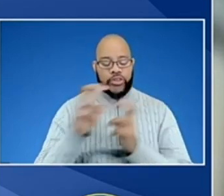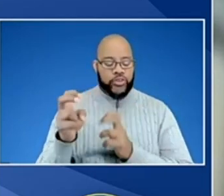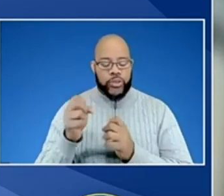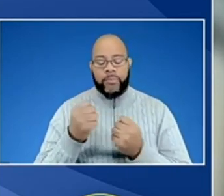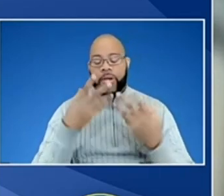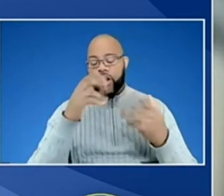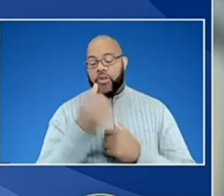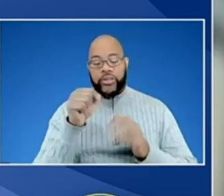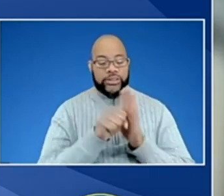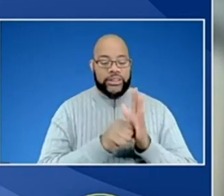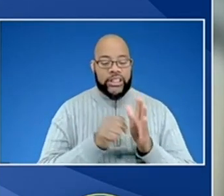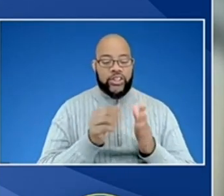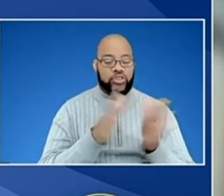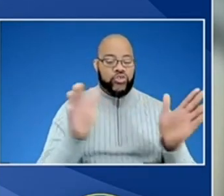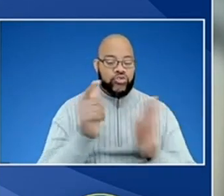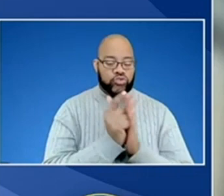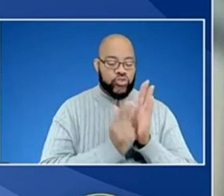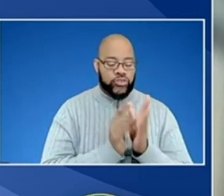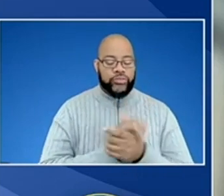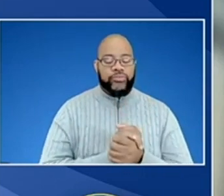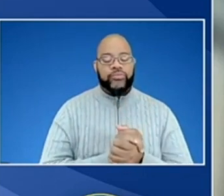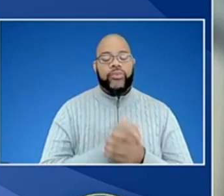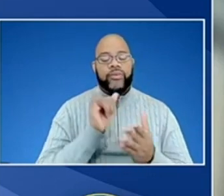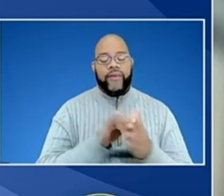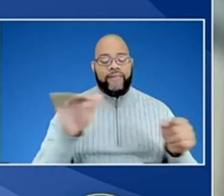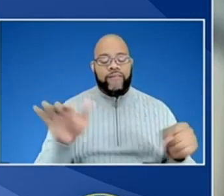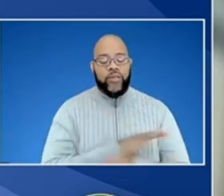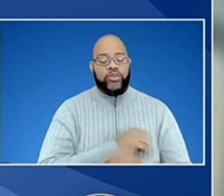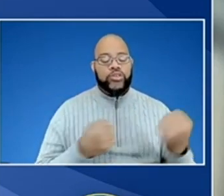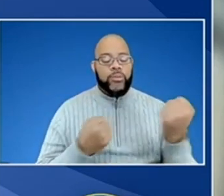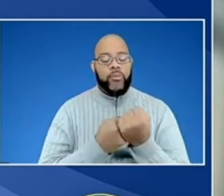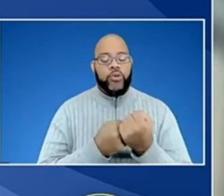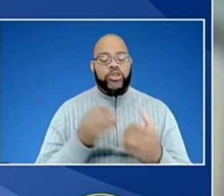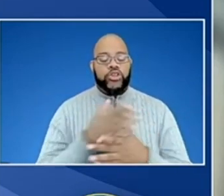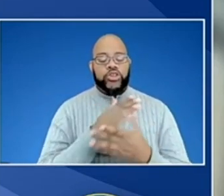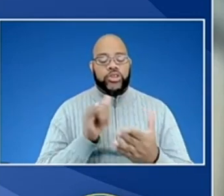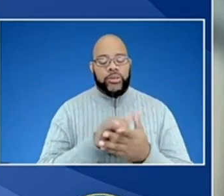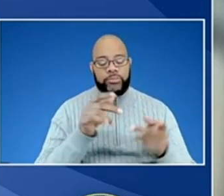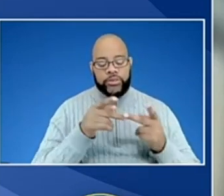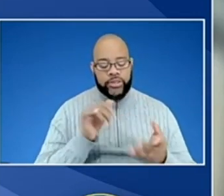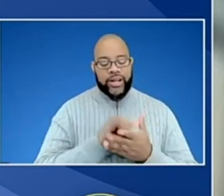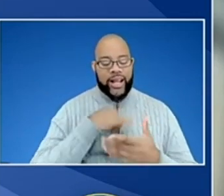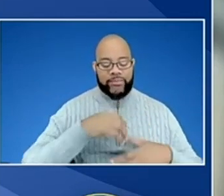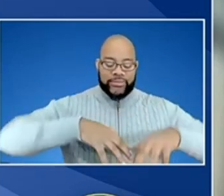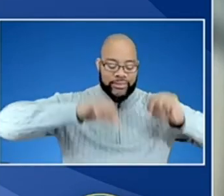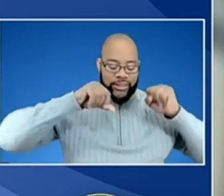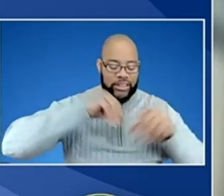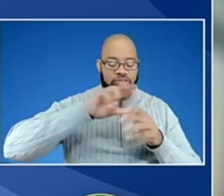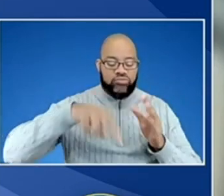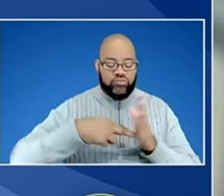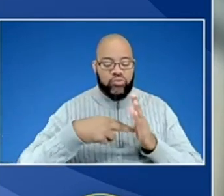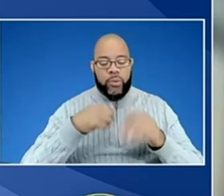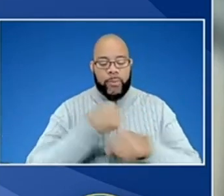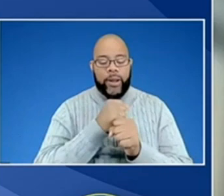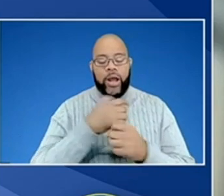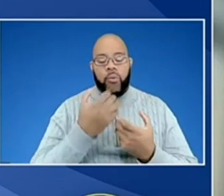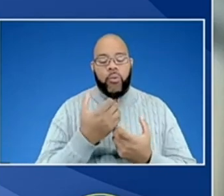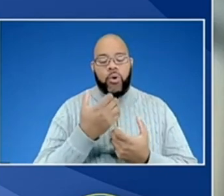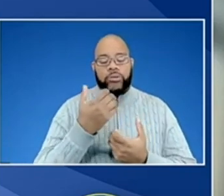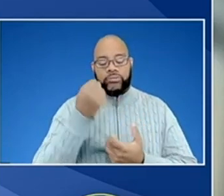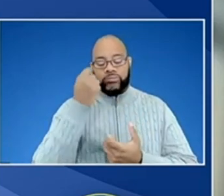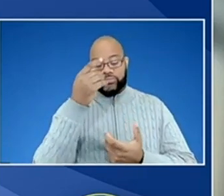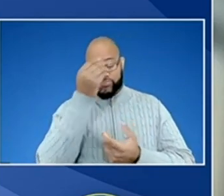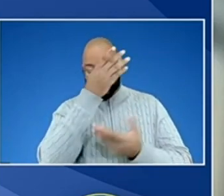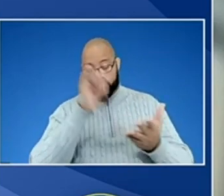other state attorneys general's offices that fully support and share the positions that I've been taking in this rulemaking. And I want to note that our